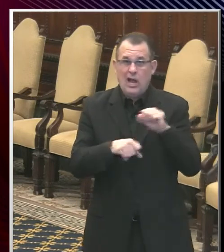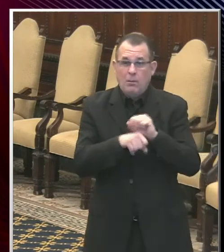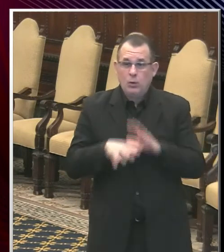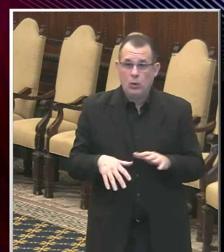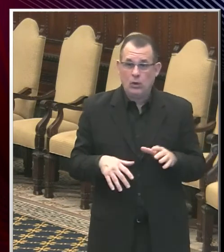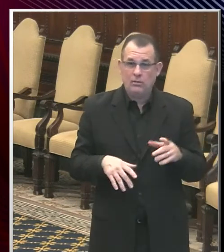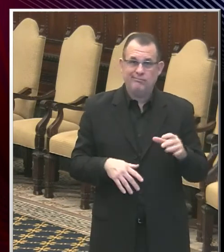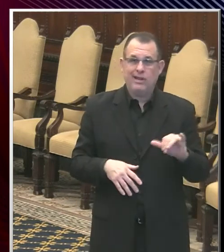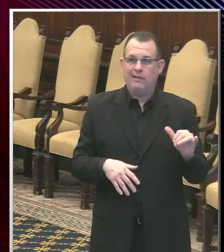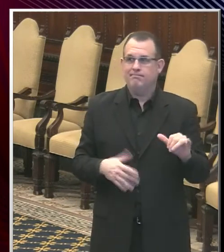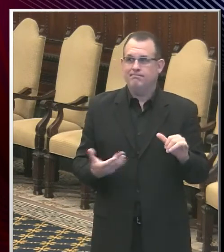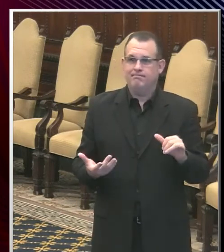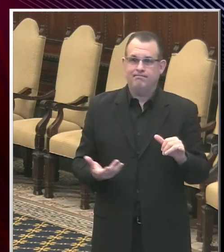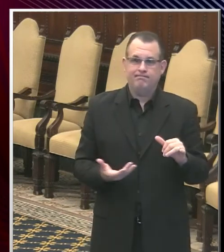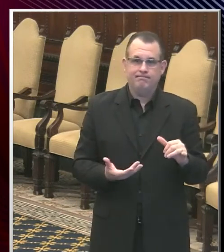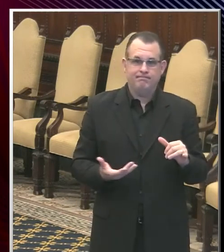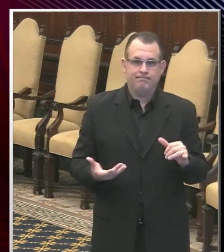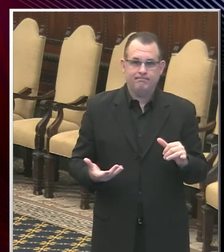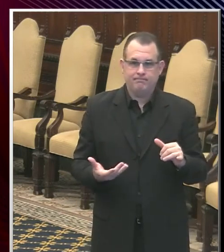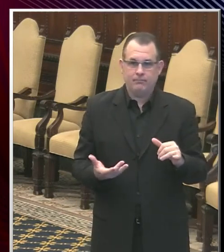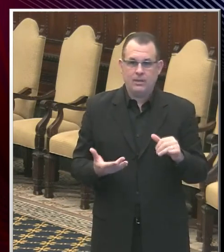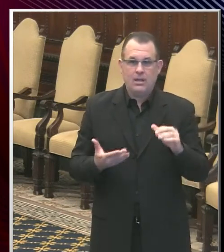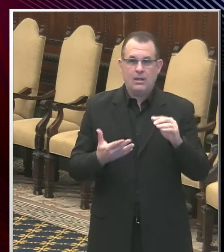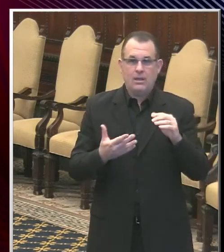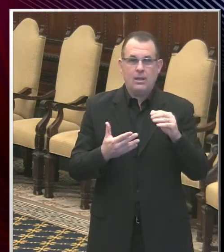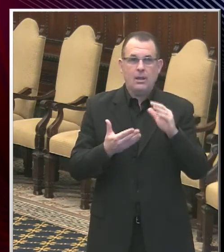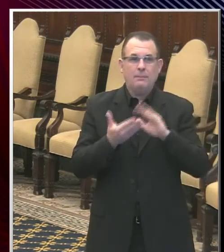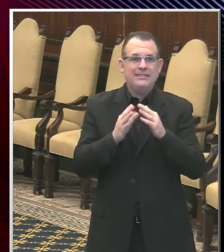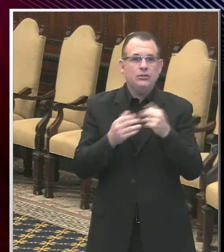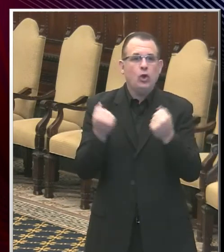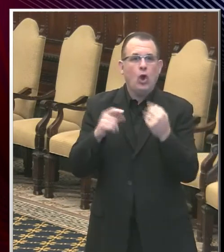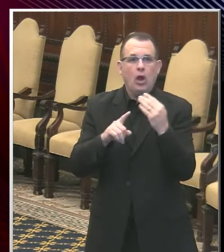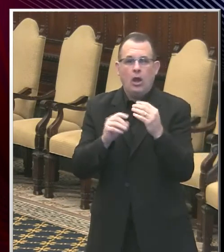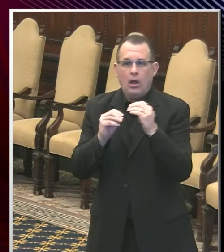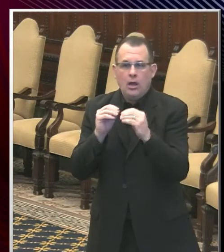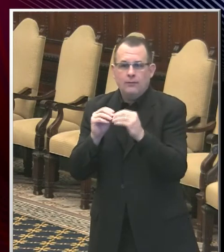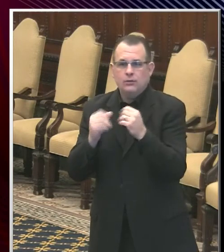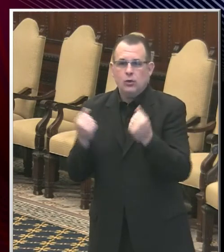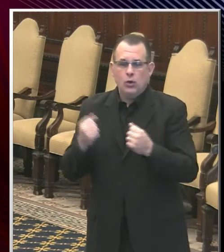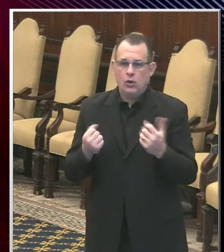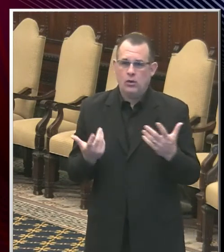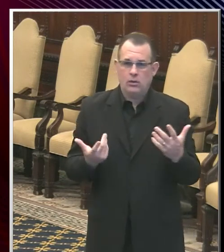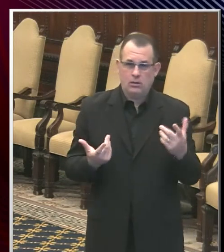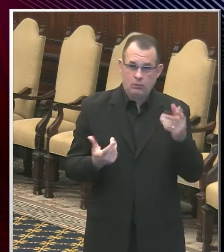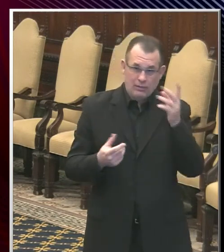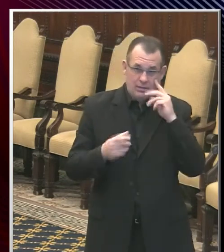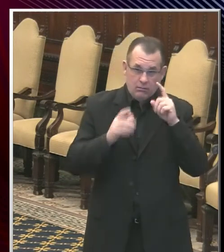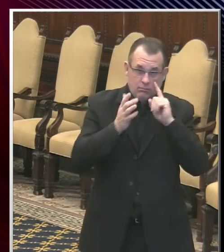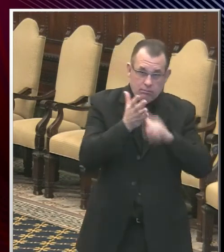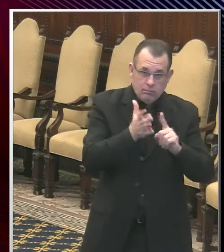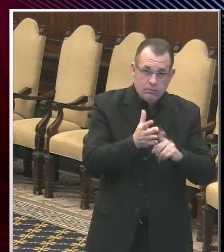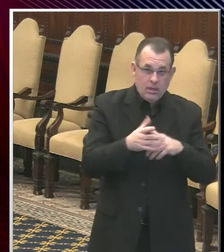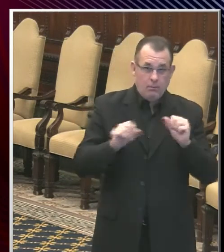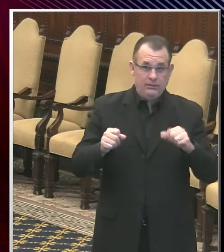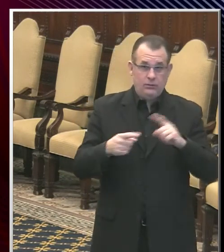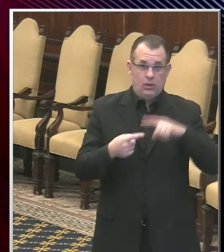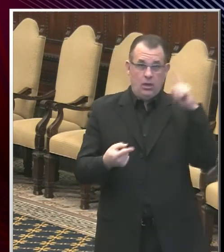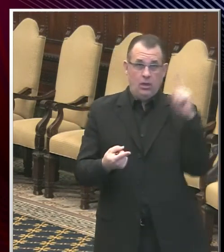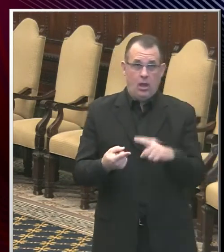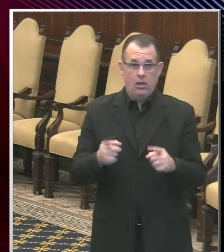as city-owned cars, or, for example, will drop, ever be looked at as a potential cut to help ease the budget in the